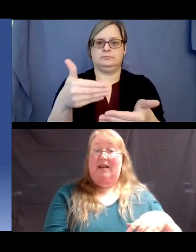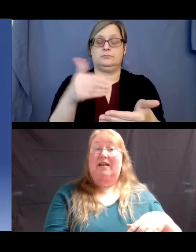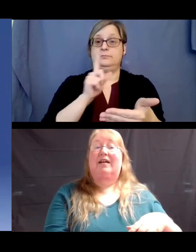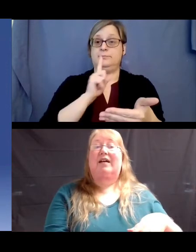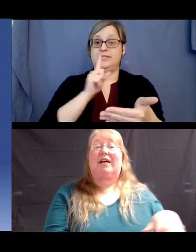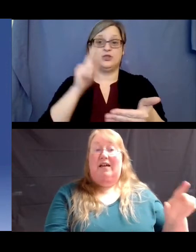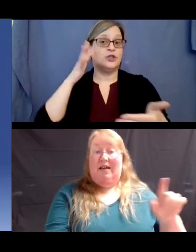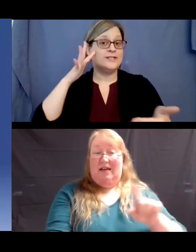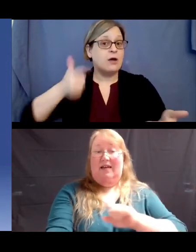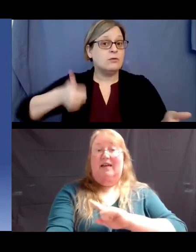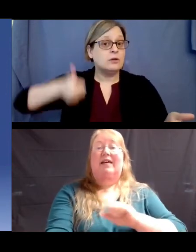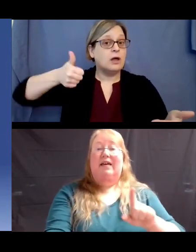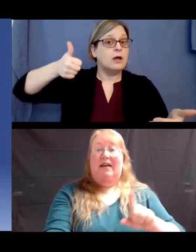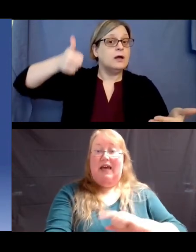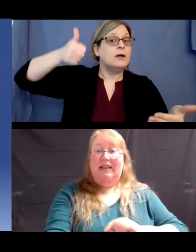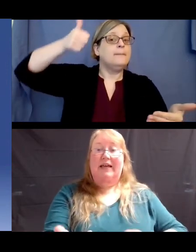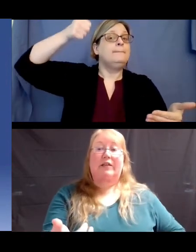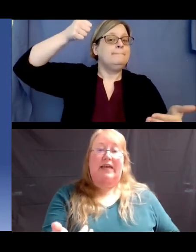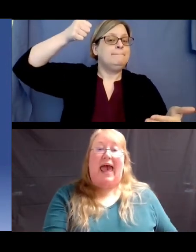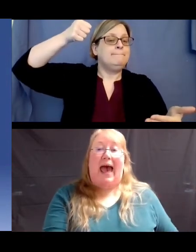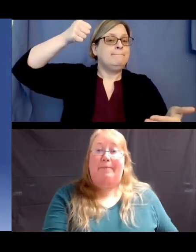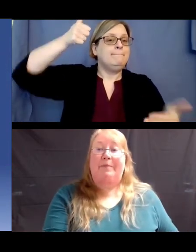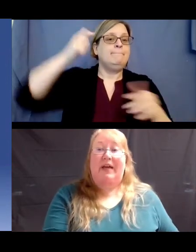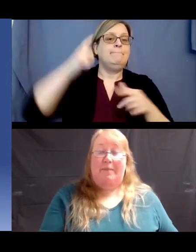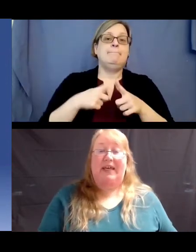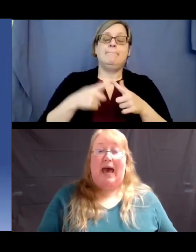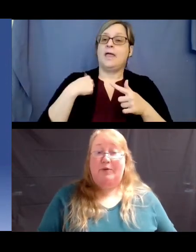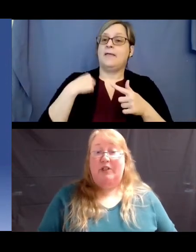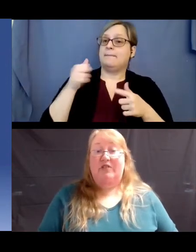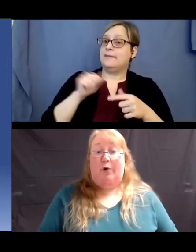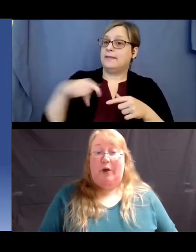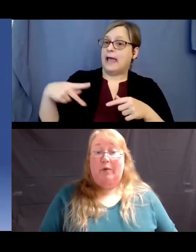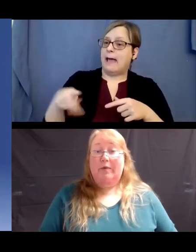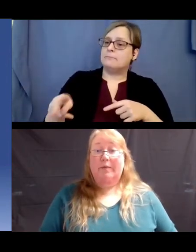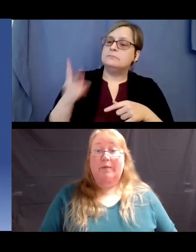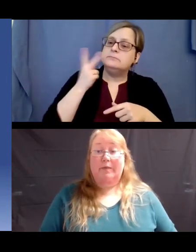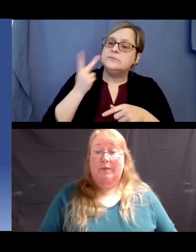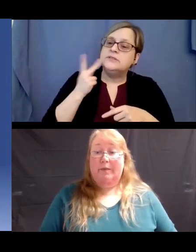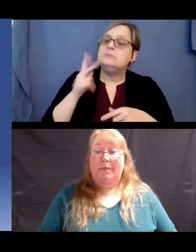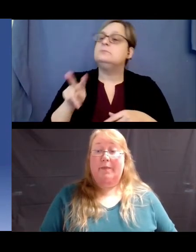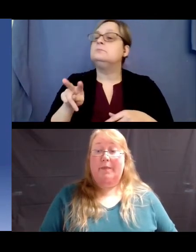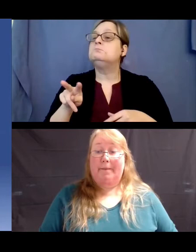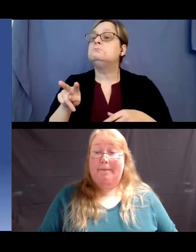TV, and let the app pick up the captions for you.